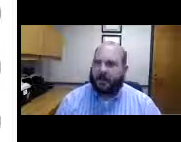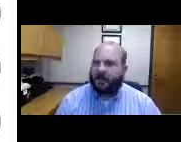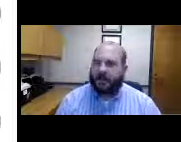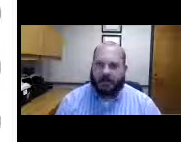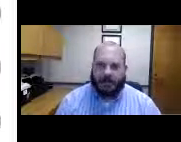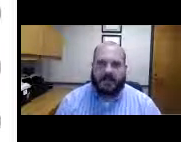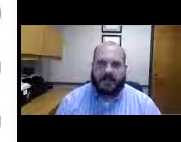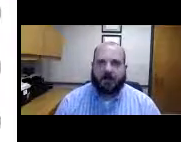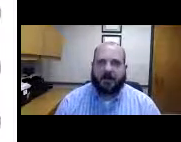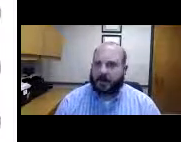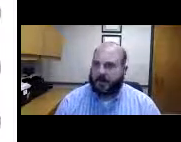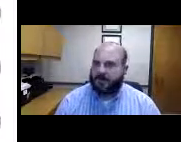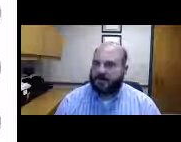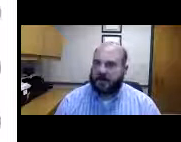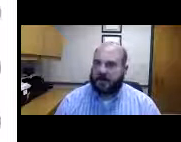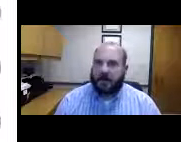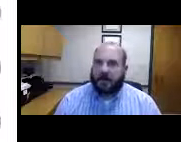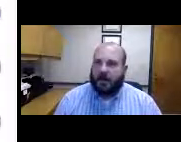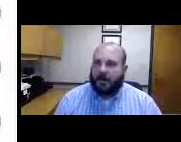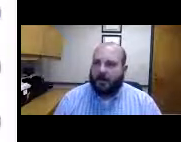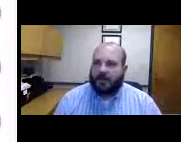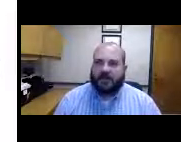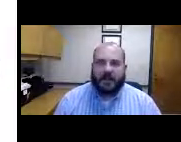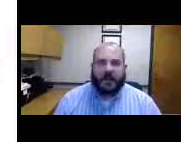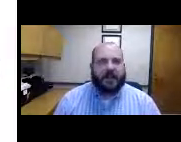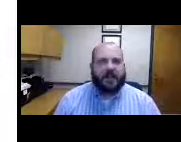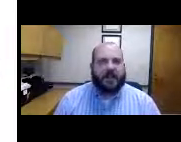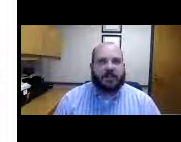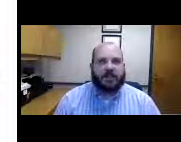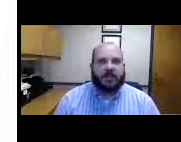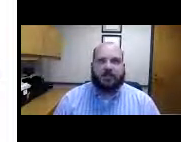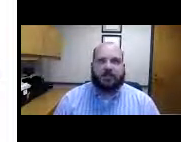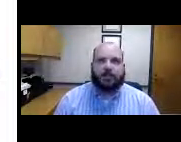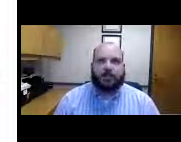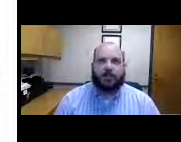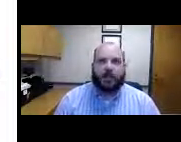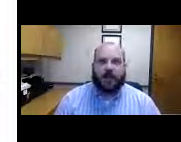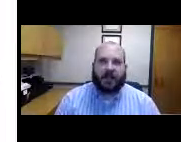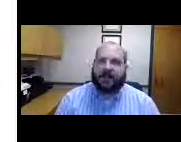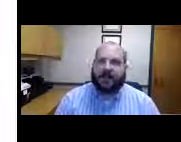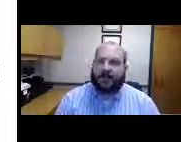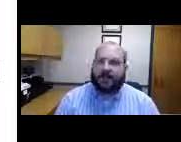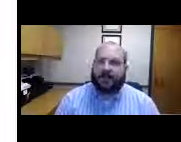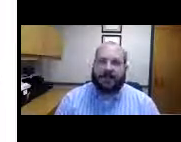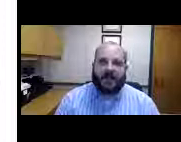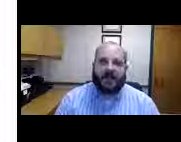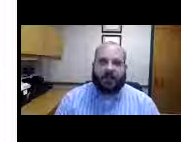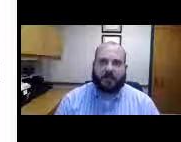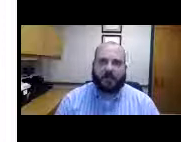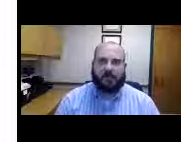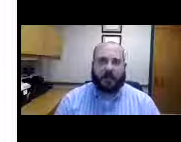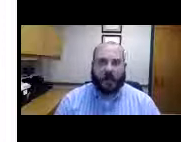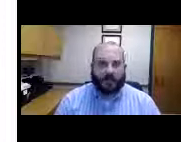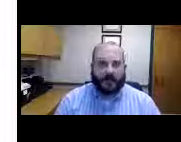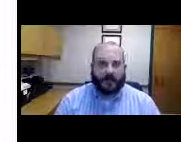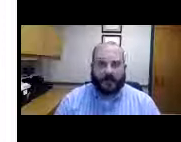that's coming out this coming week and next week. So we want to continue to push that message that vaccination is important